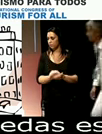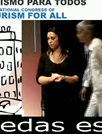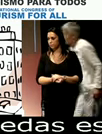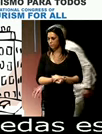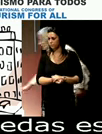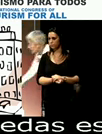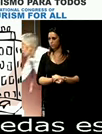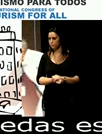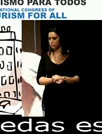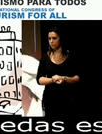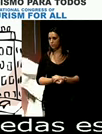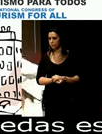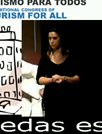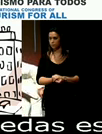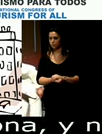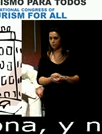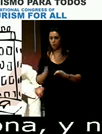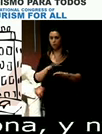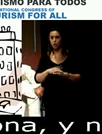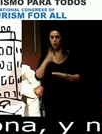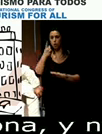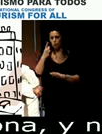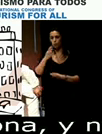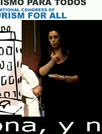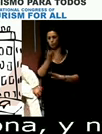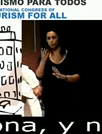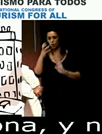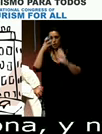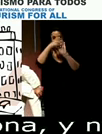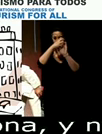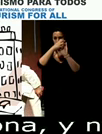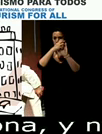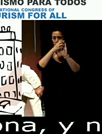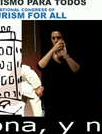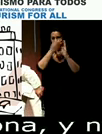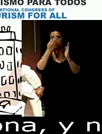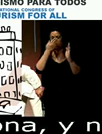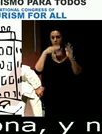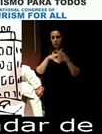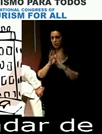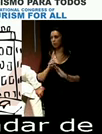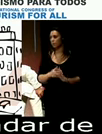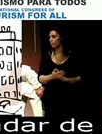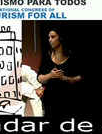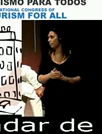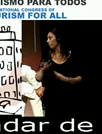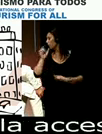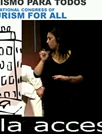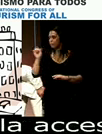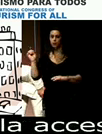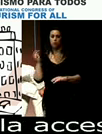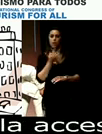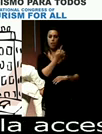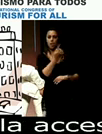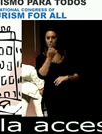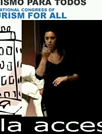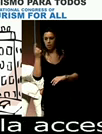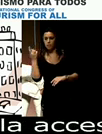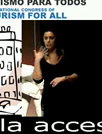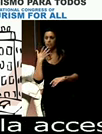And not all that each person who needs some assistive technology to